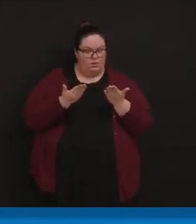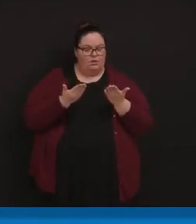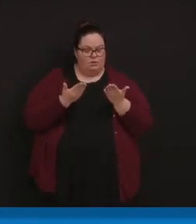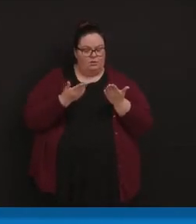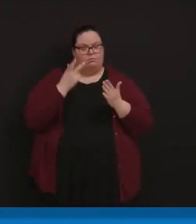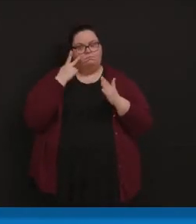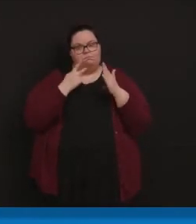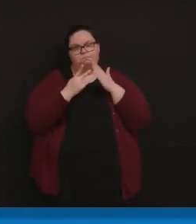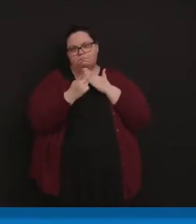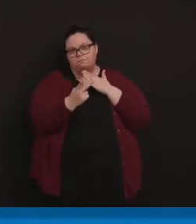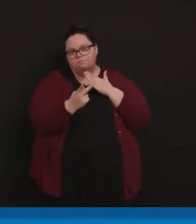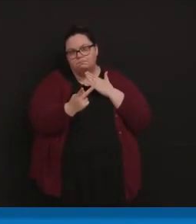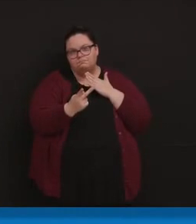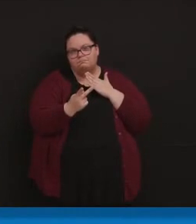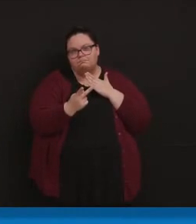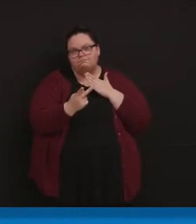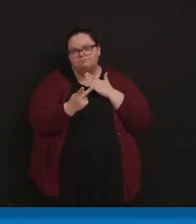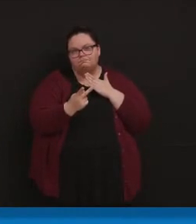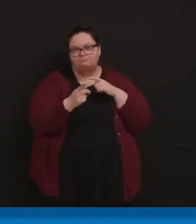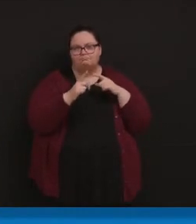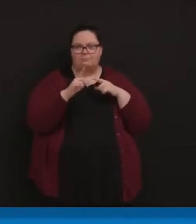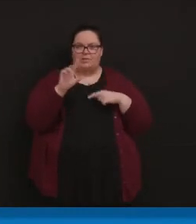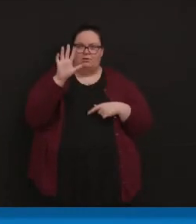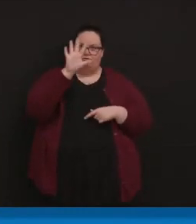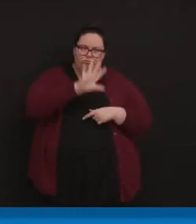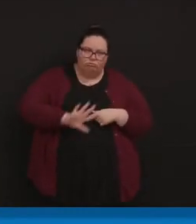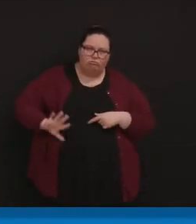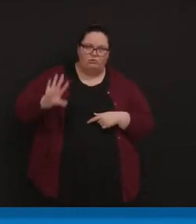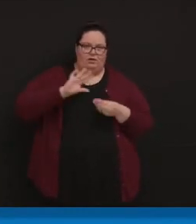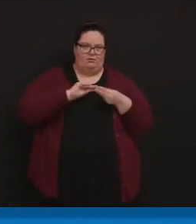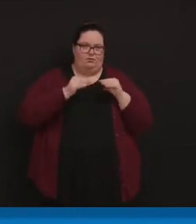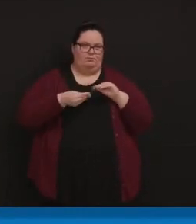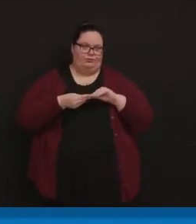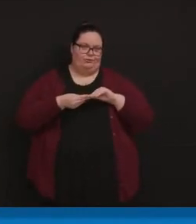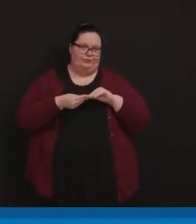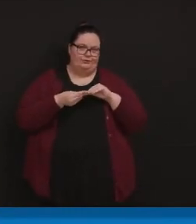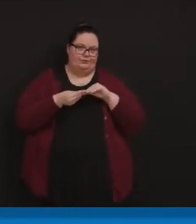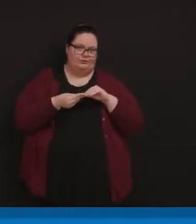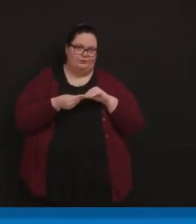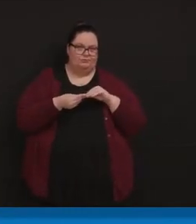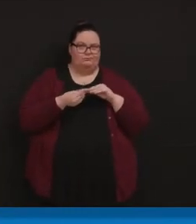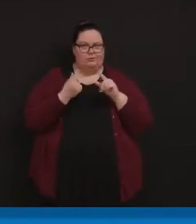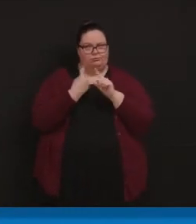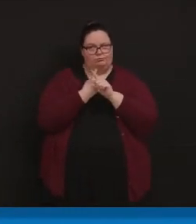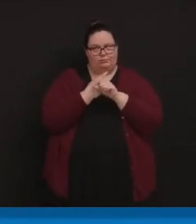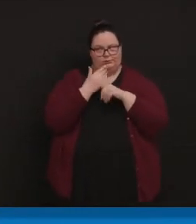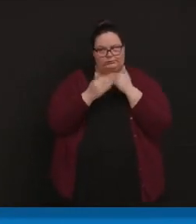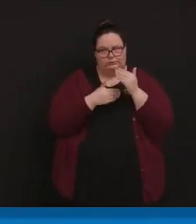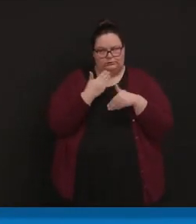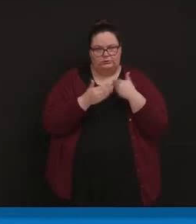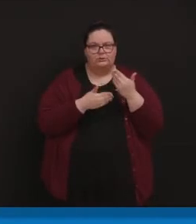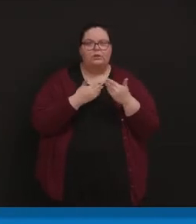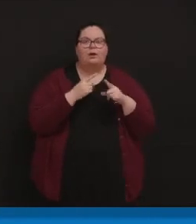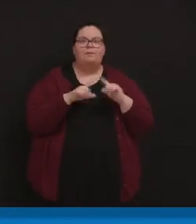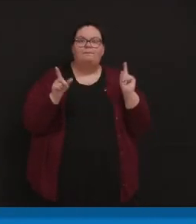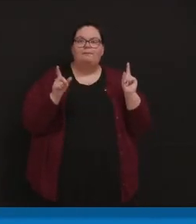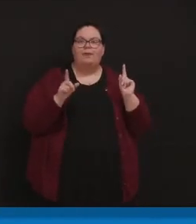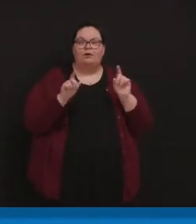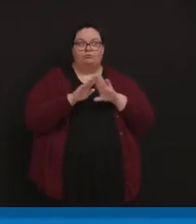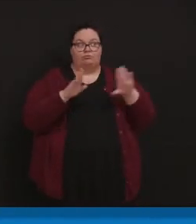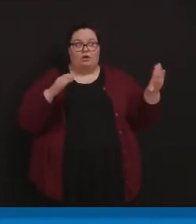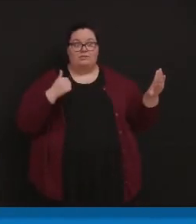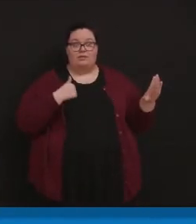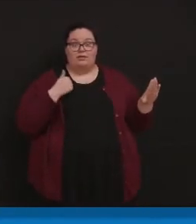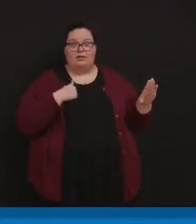again, project out just based on some of the ballpark numbers to make sure that we're going in the right direction. But again, at the national